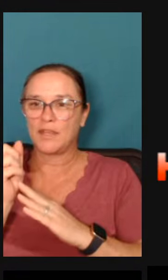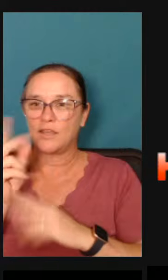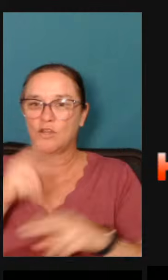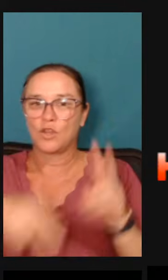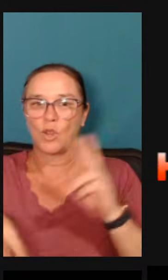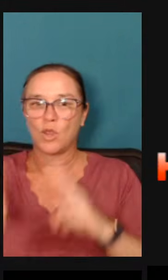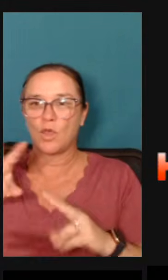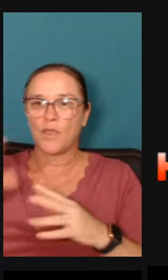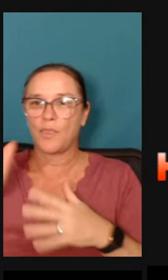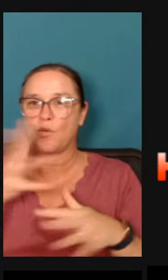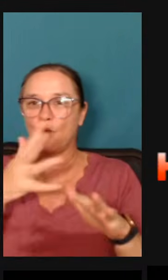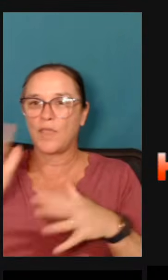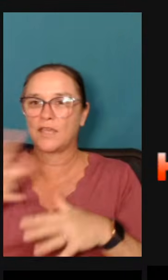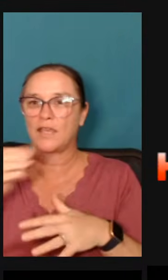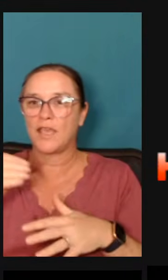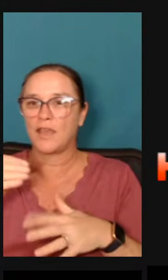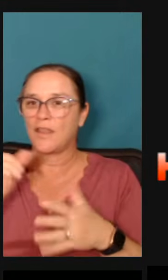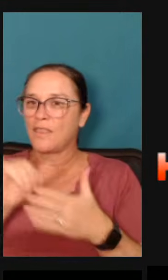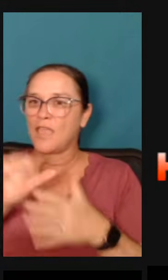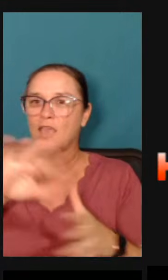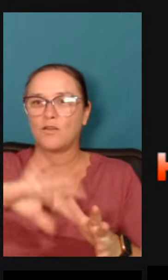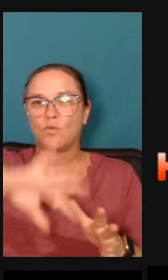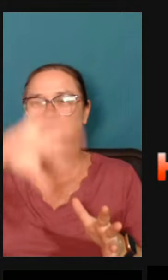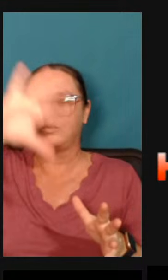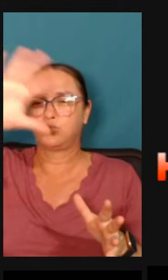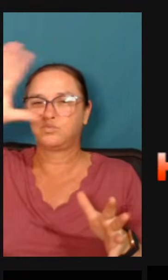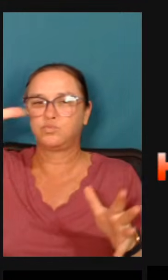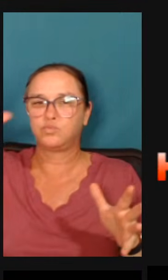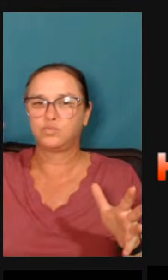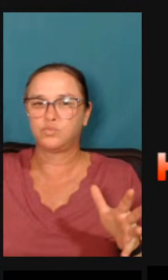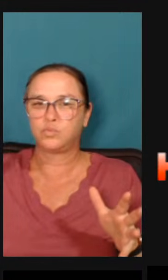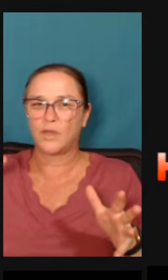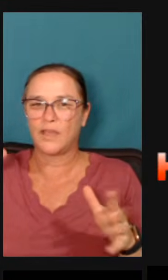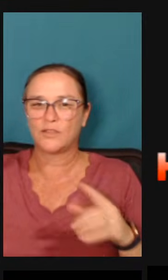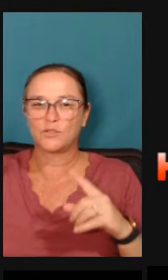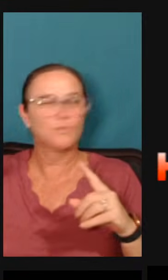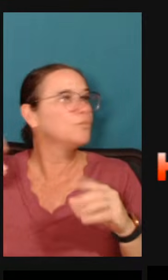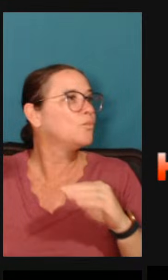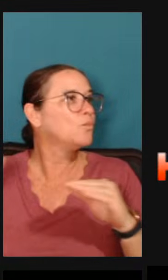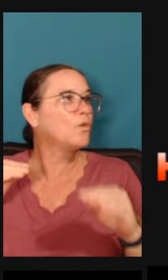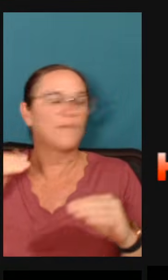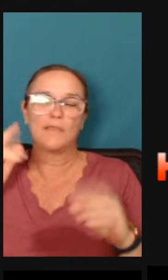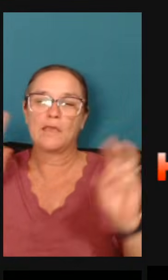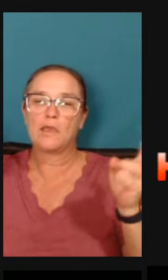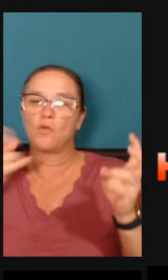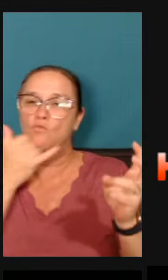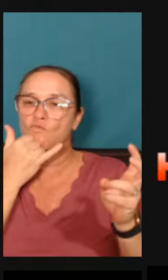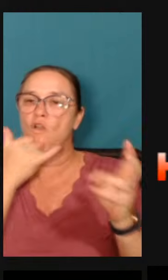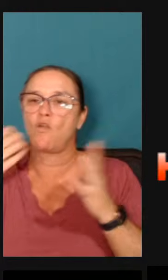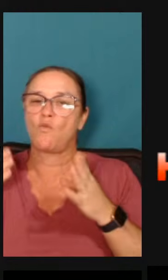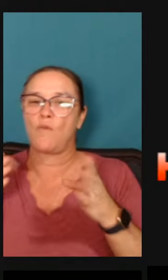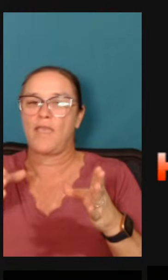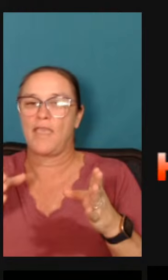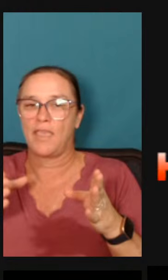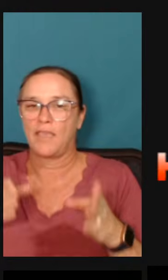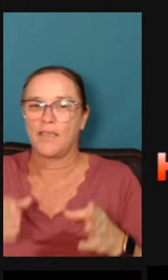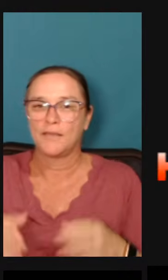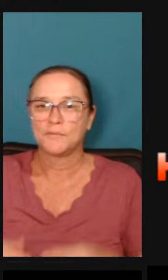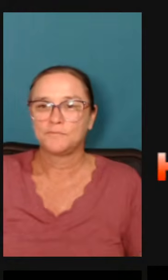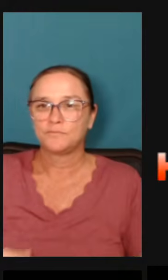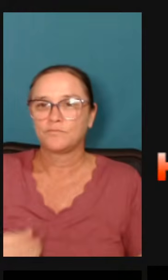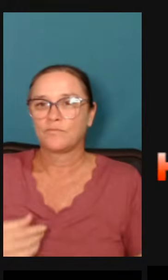and just how much that plume is going the wrong direction, so to speak, as to this is taken from Mauna